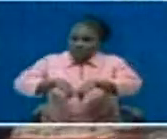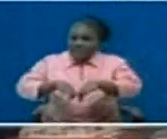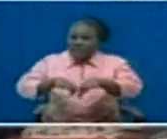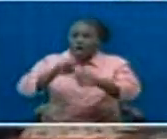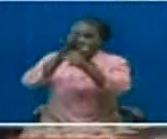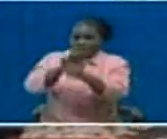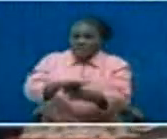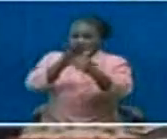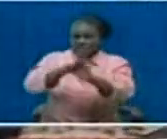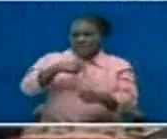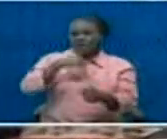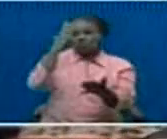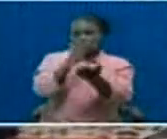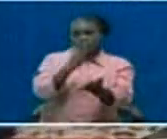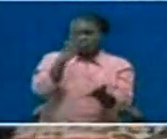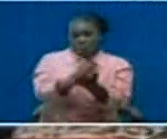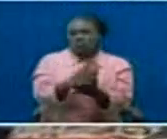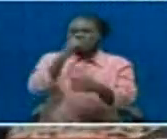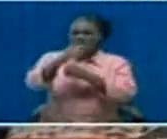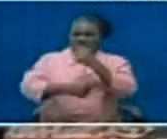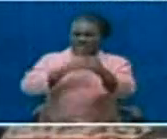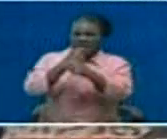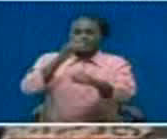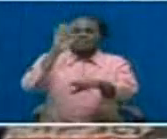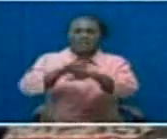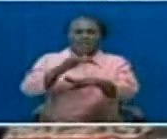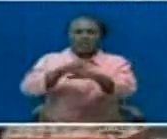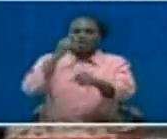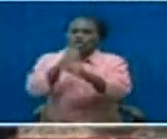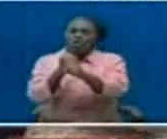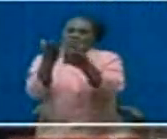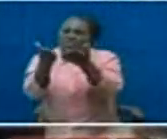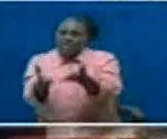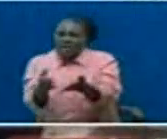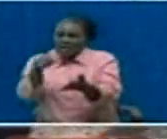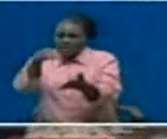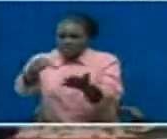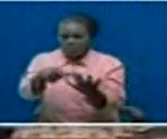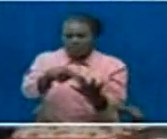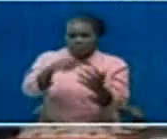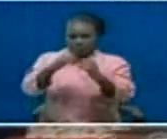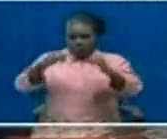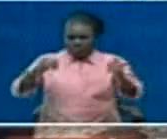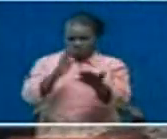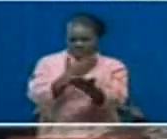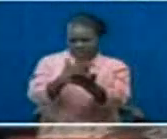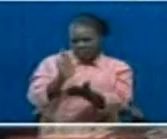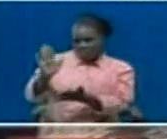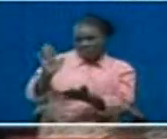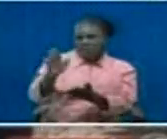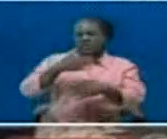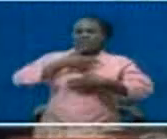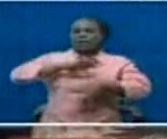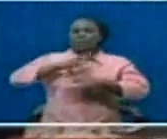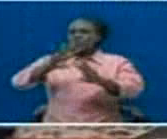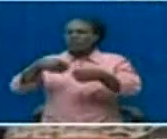want. Rift Valley has marginalized us for years. When there is a job, they just divide among themselves and they give the Samburus a